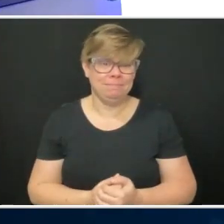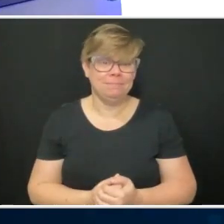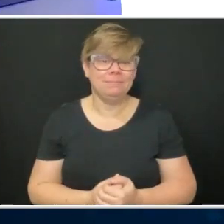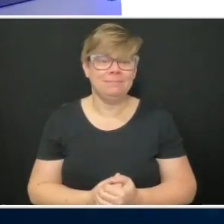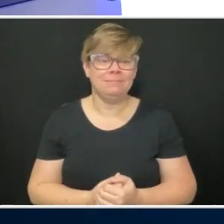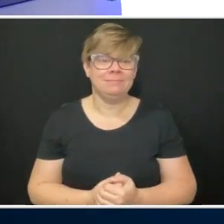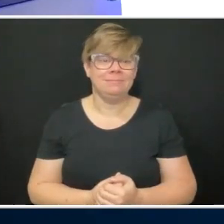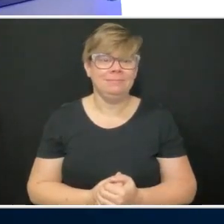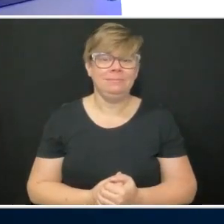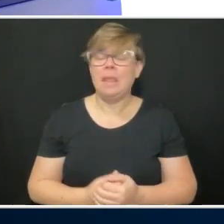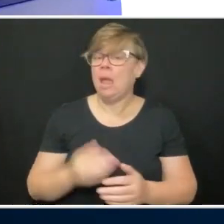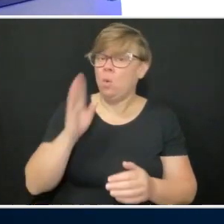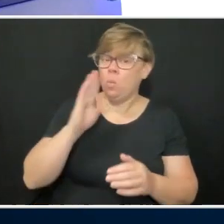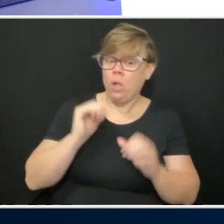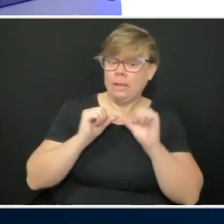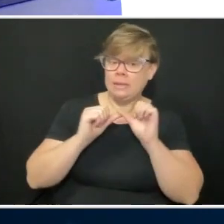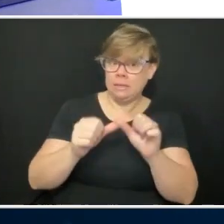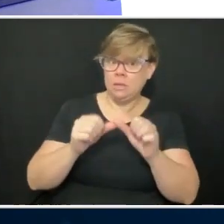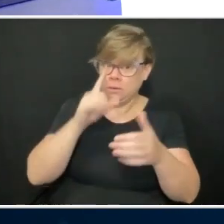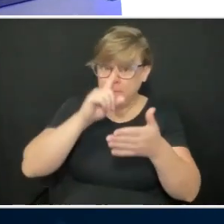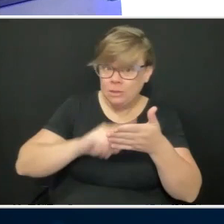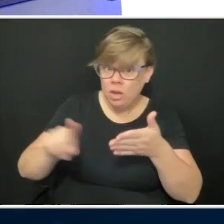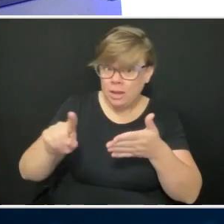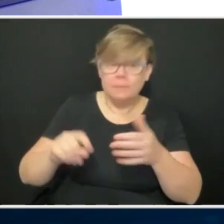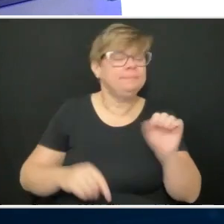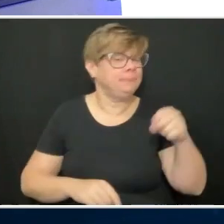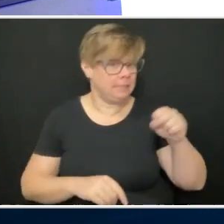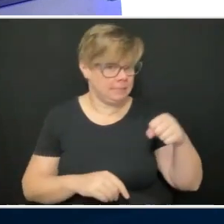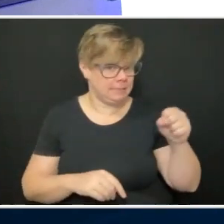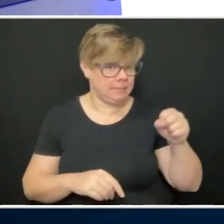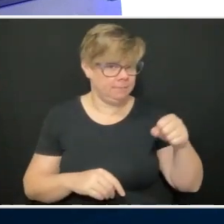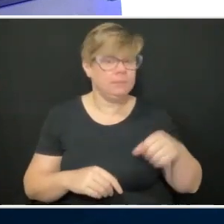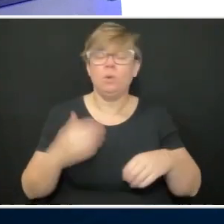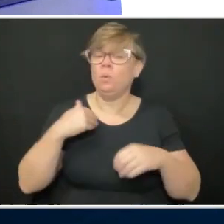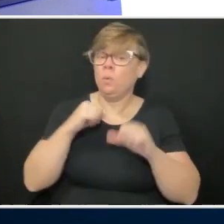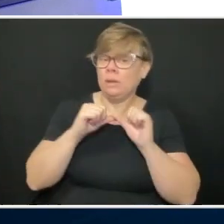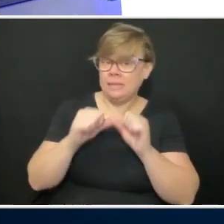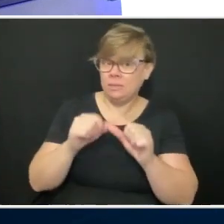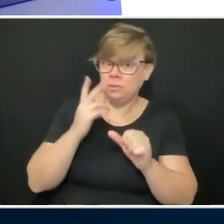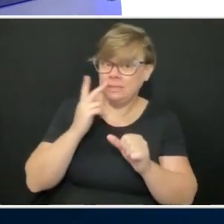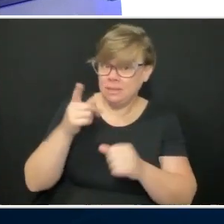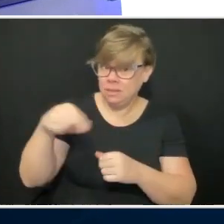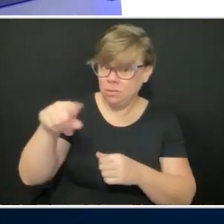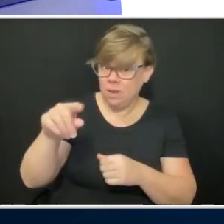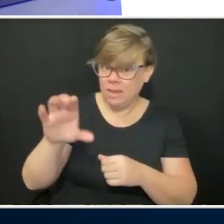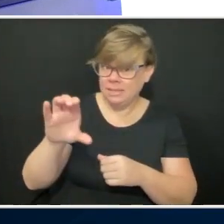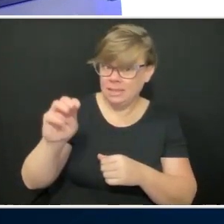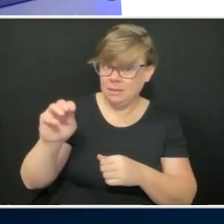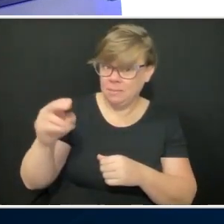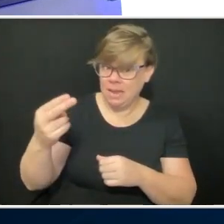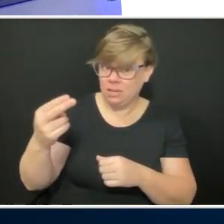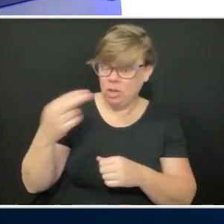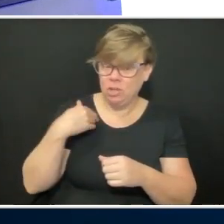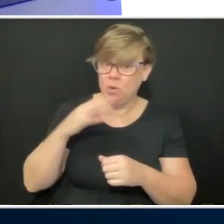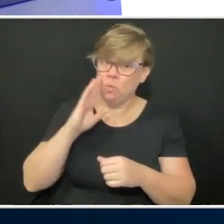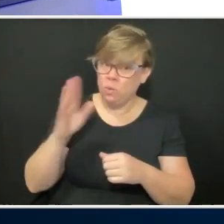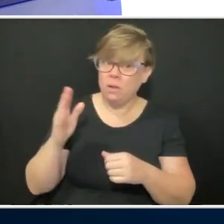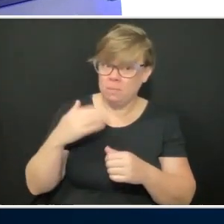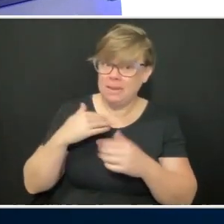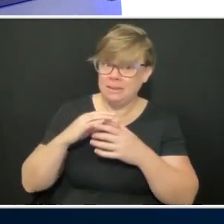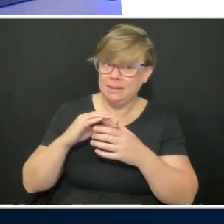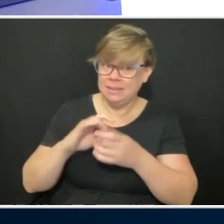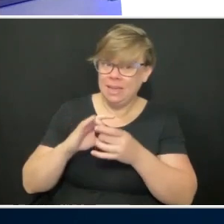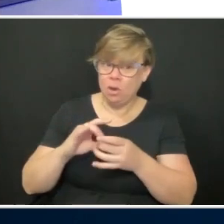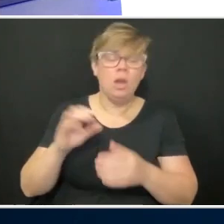And he'll continue to be checked out and continue to see you. It sounds like you'll be in his life for a while, in a good way. Yeah, our nephrology